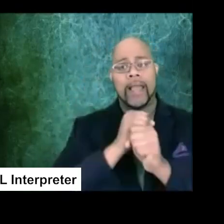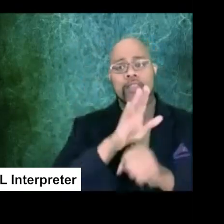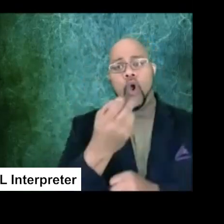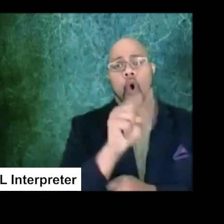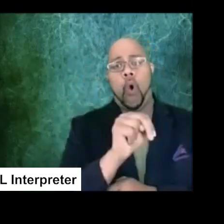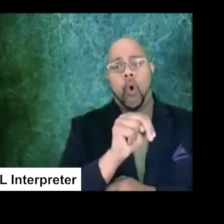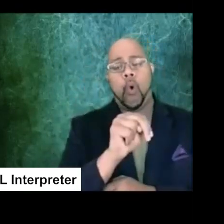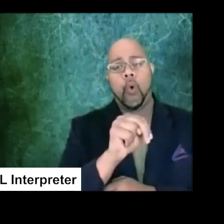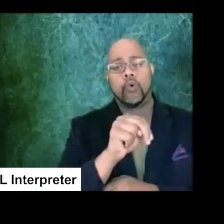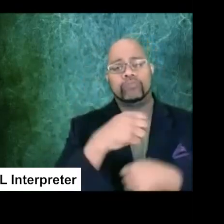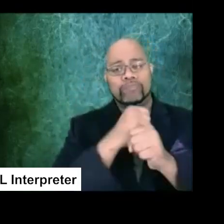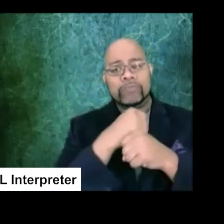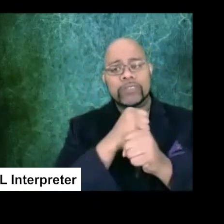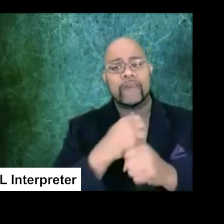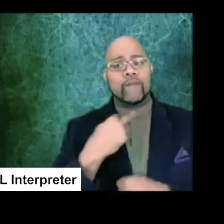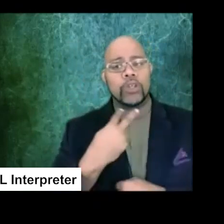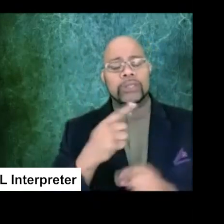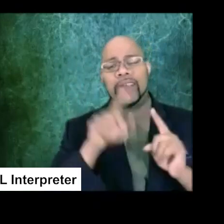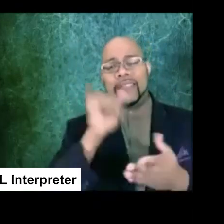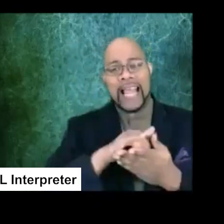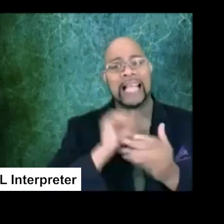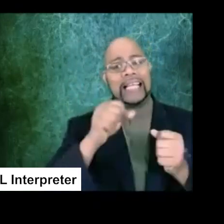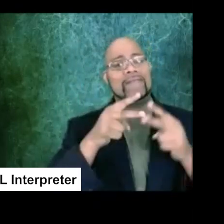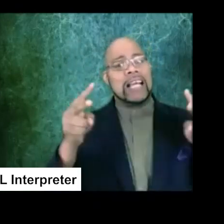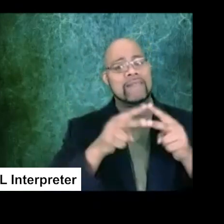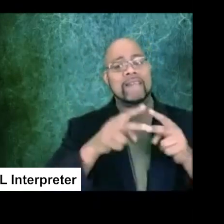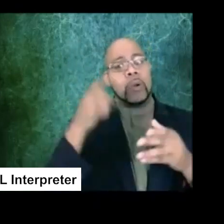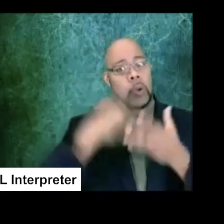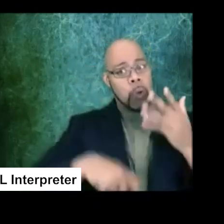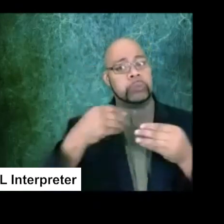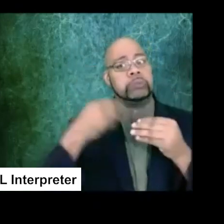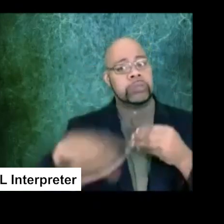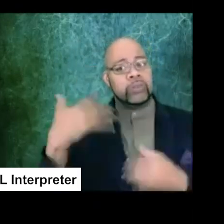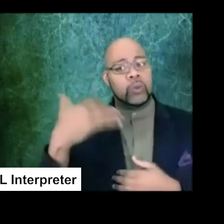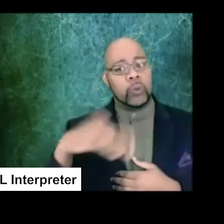own synthesized voice, but that can be very cost prohibitive.